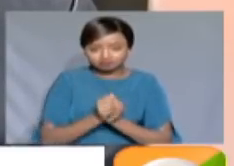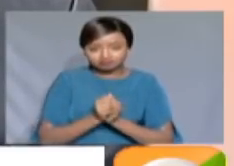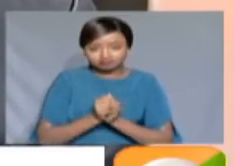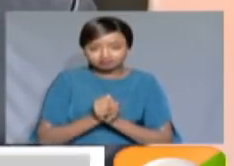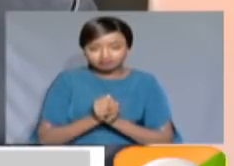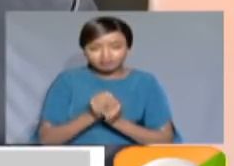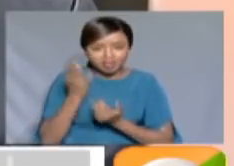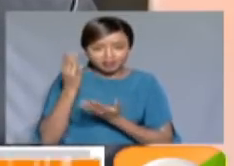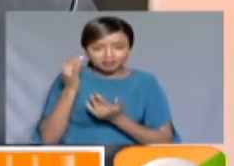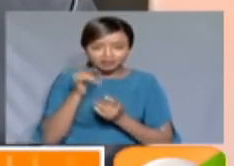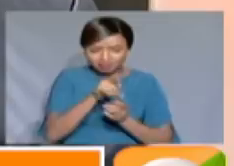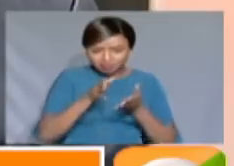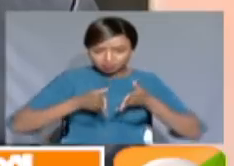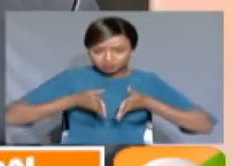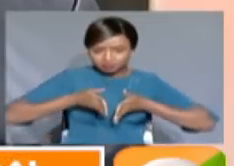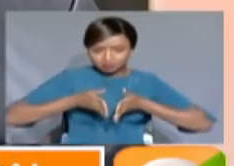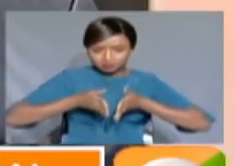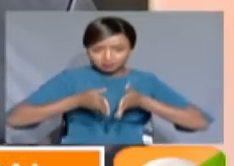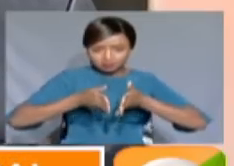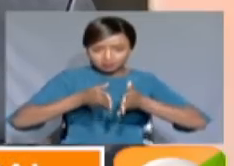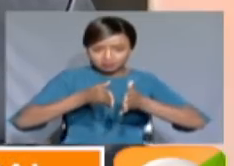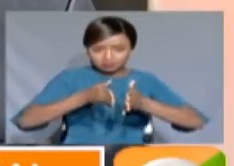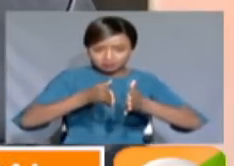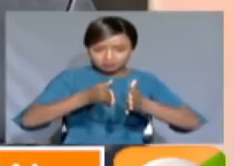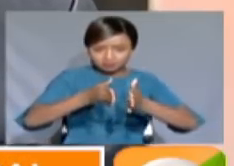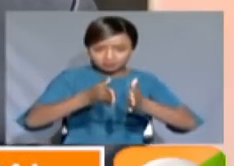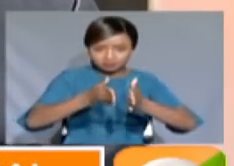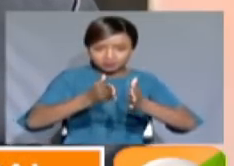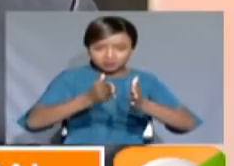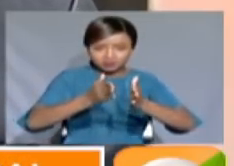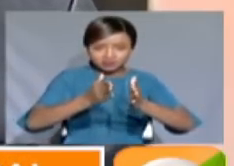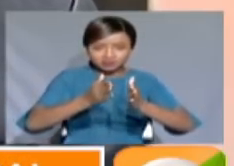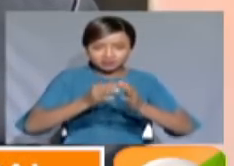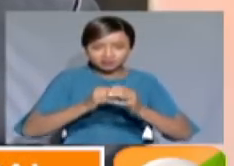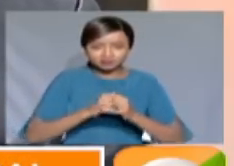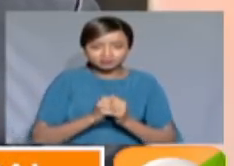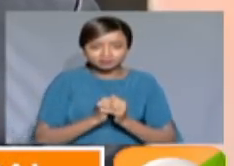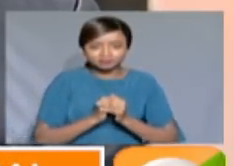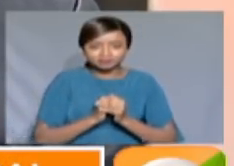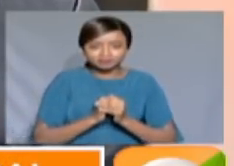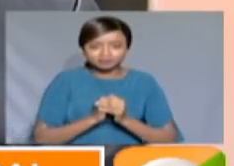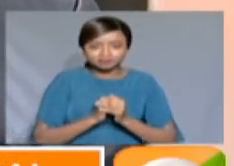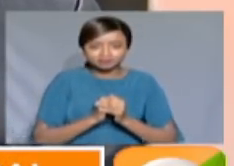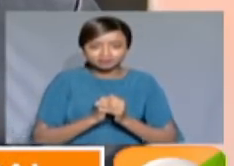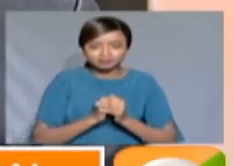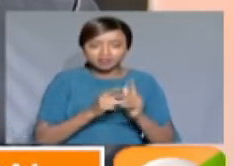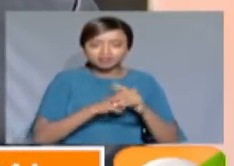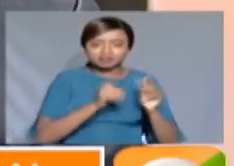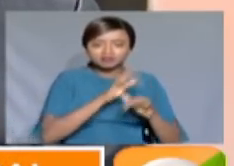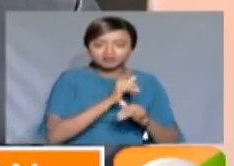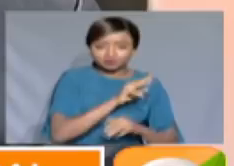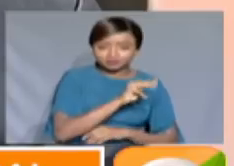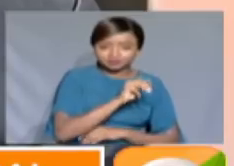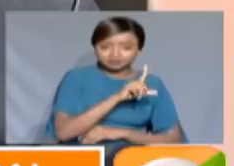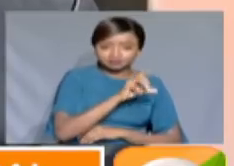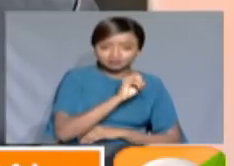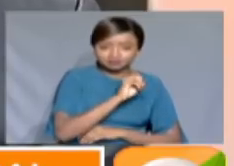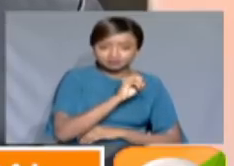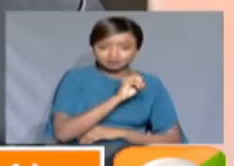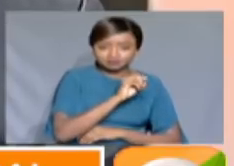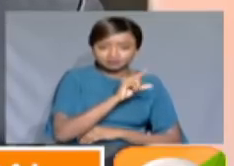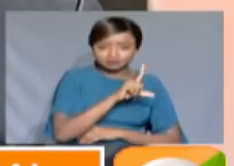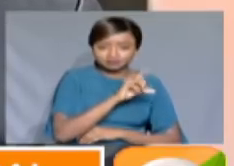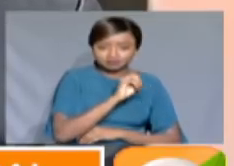27 kilometers of road, which is actually starting from Mlolongo all the way to James Gichuru, 27 kilometers,